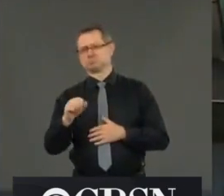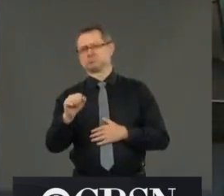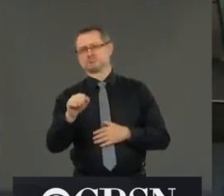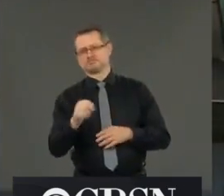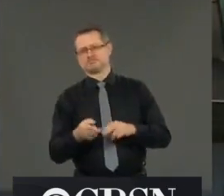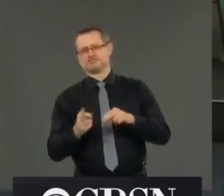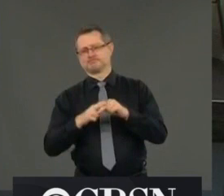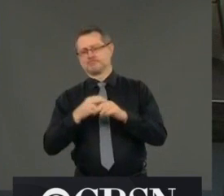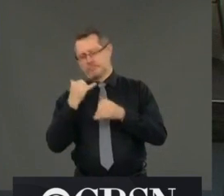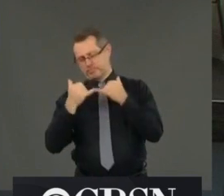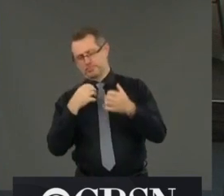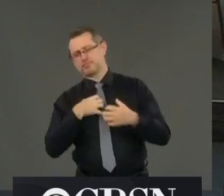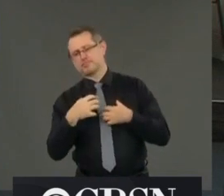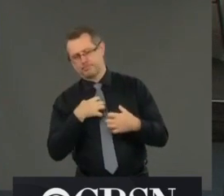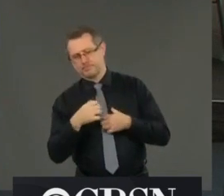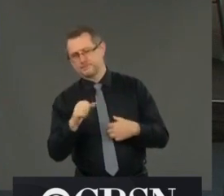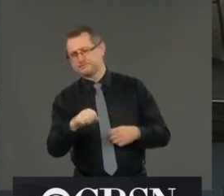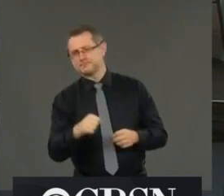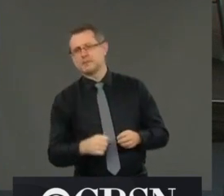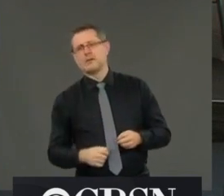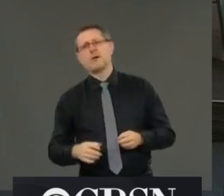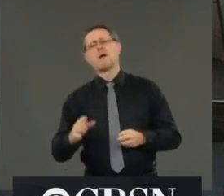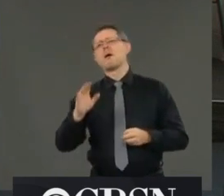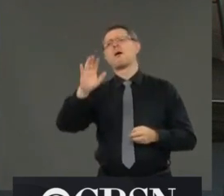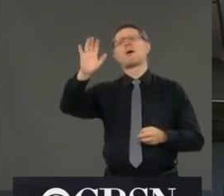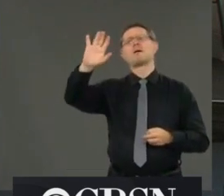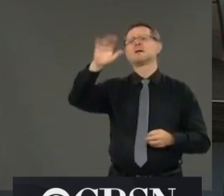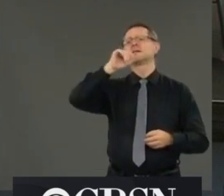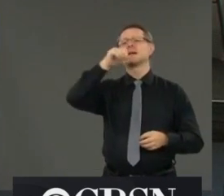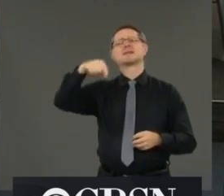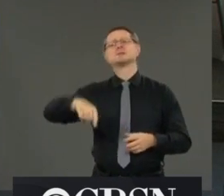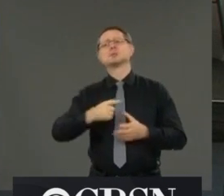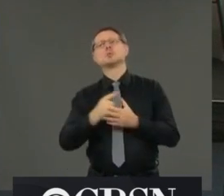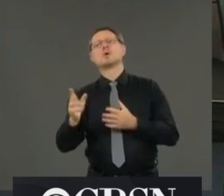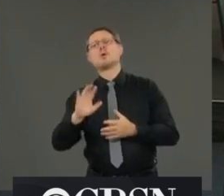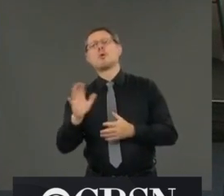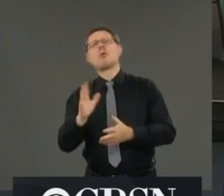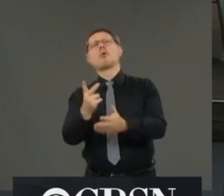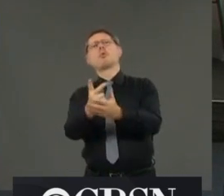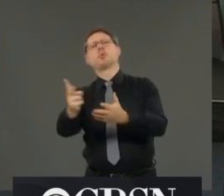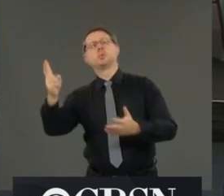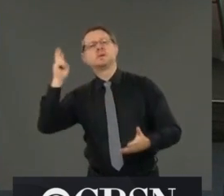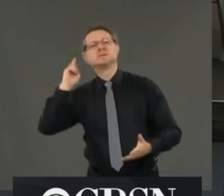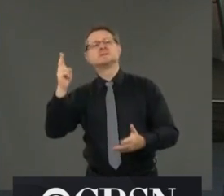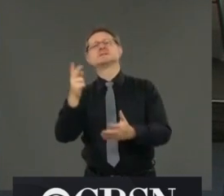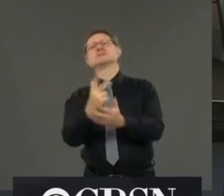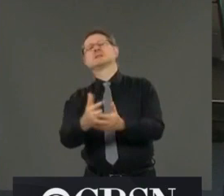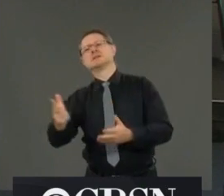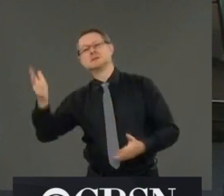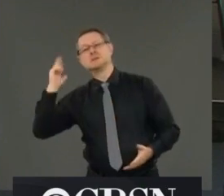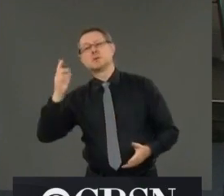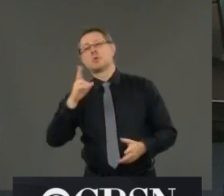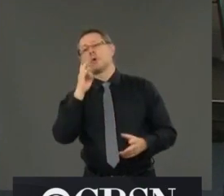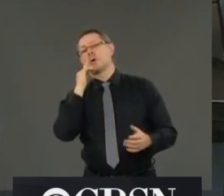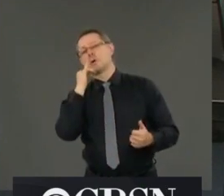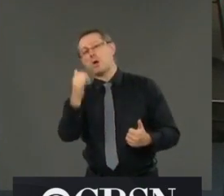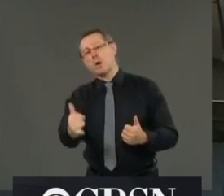not just this week. This is 2 weeks worth, call after call after call,